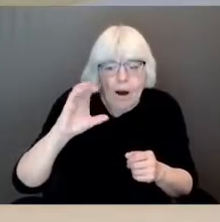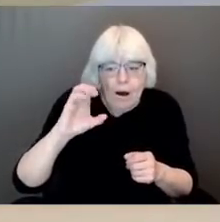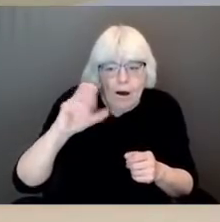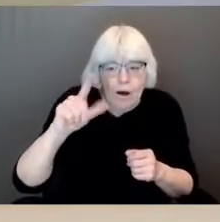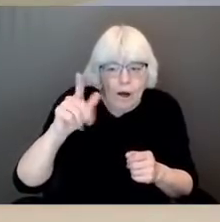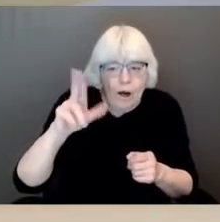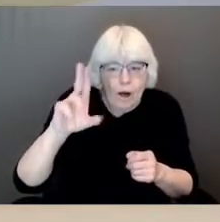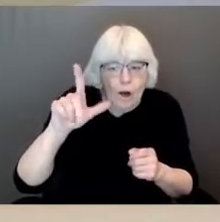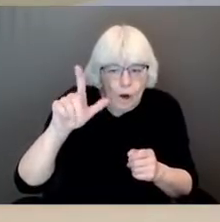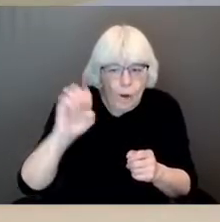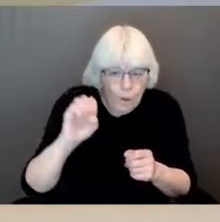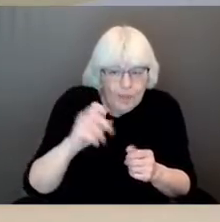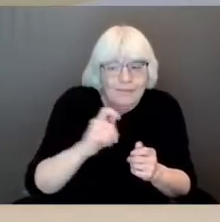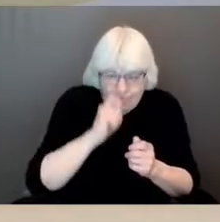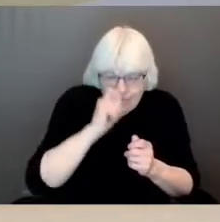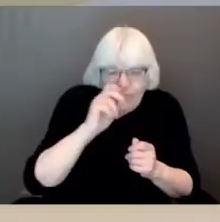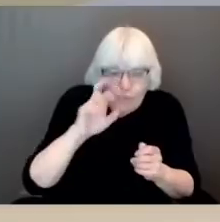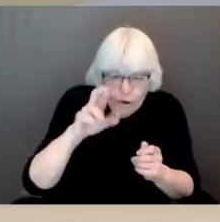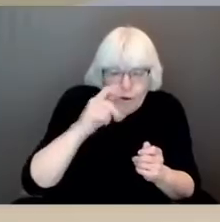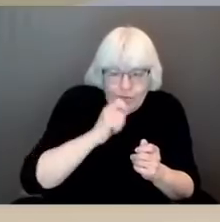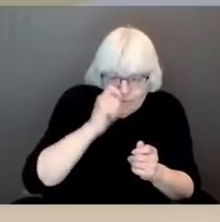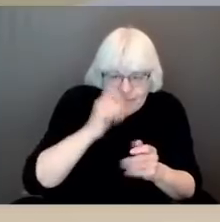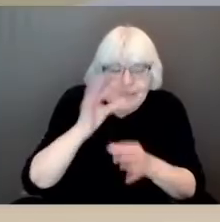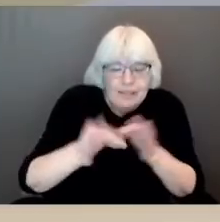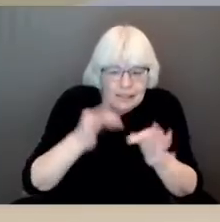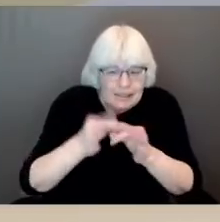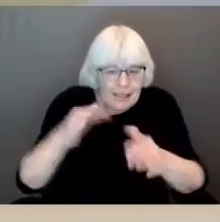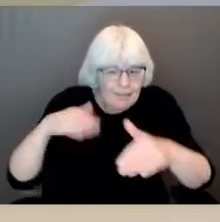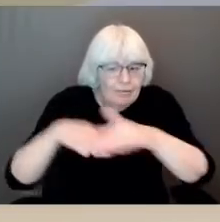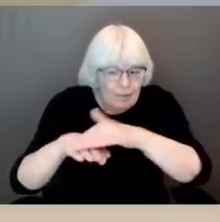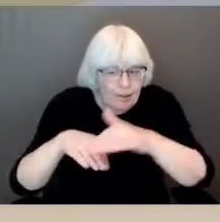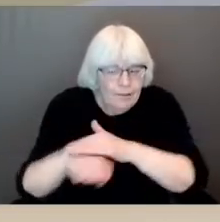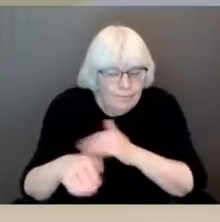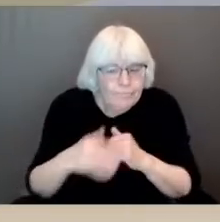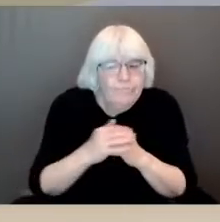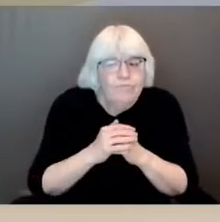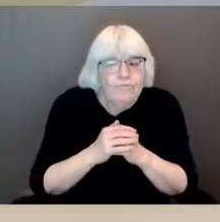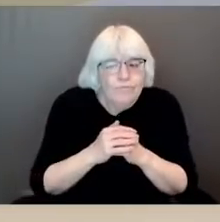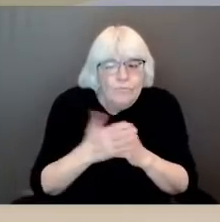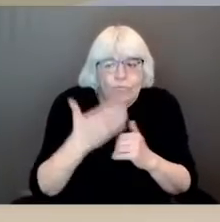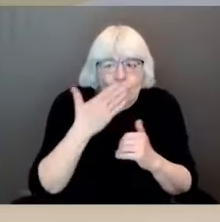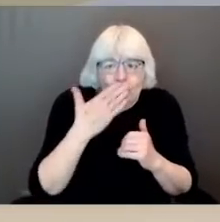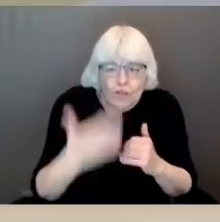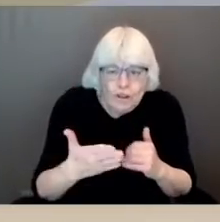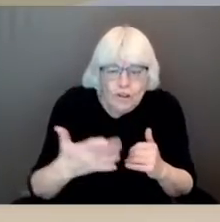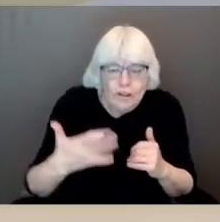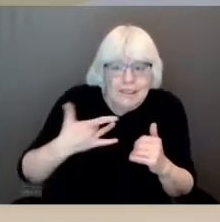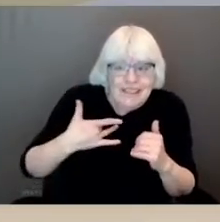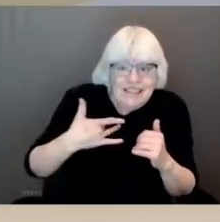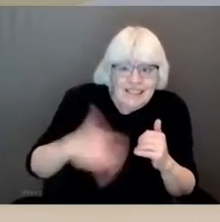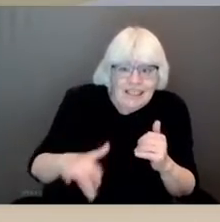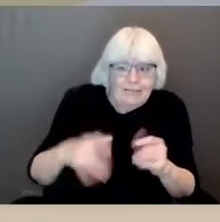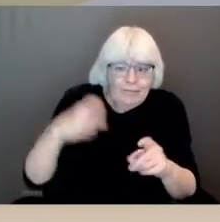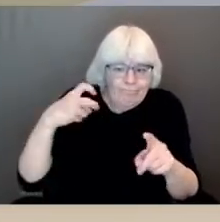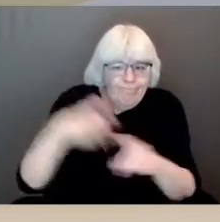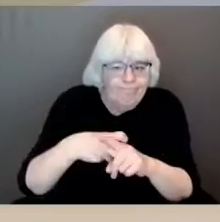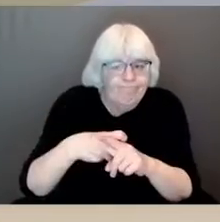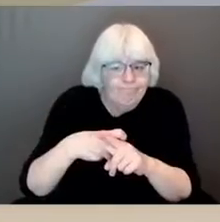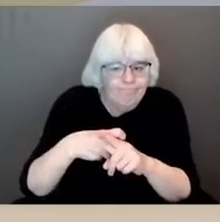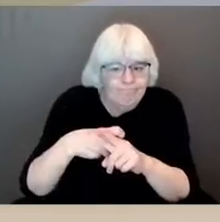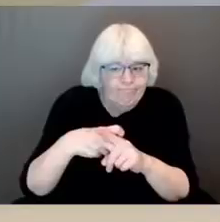so we use those as point of care testing, and the very good sensitivity and specificity of those tests. And then if